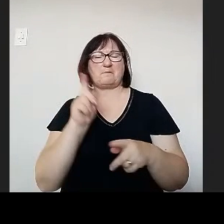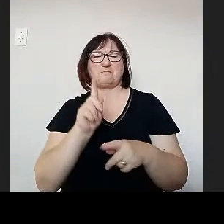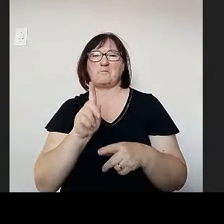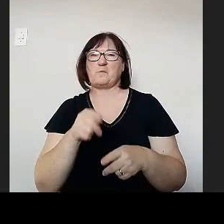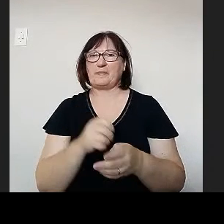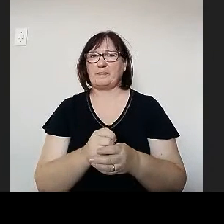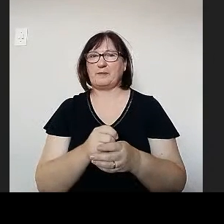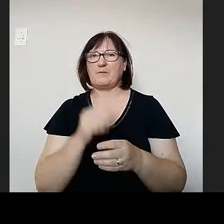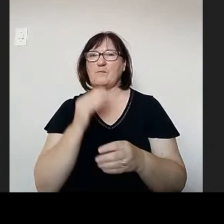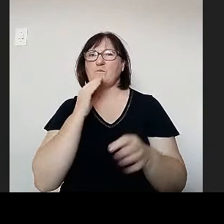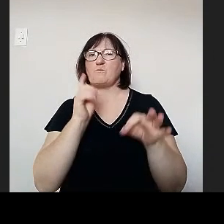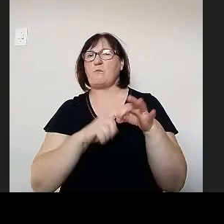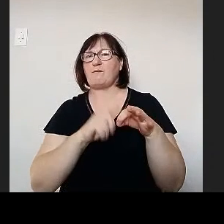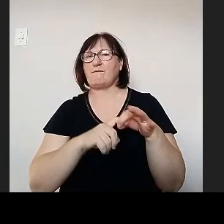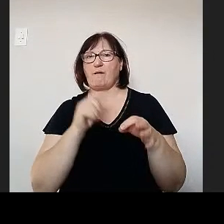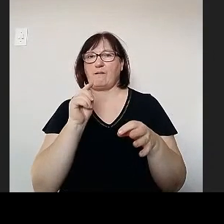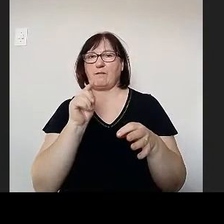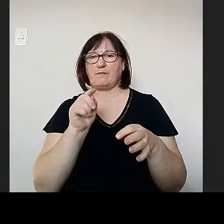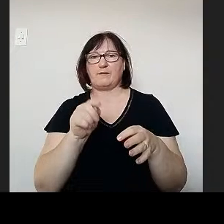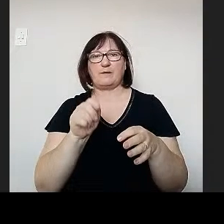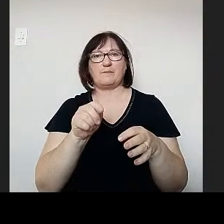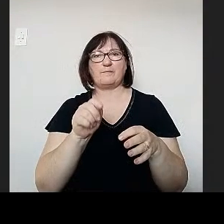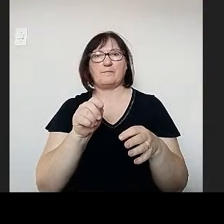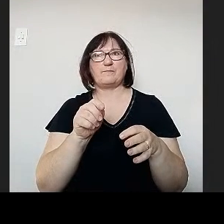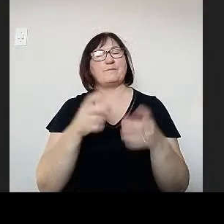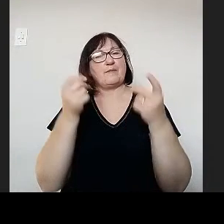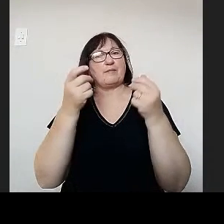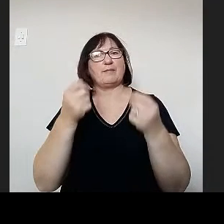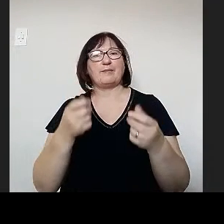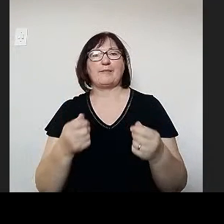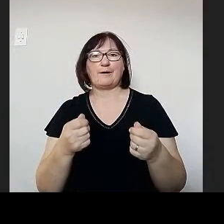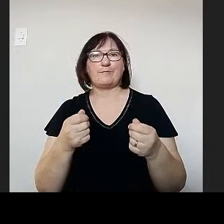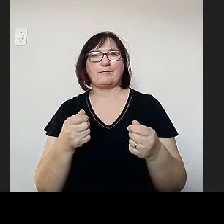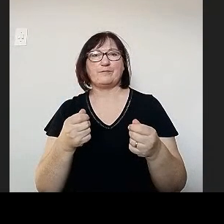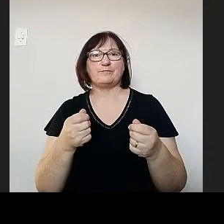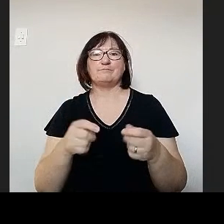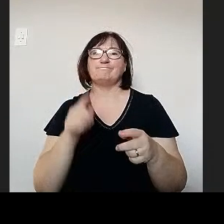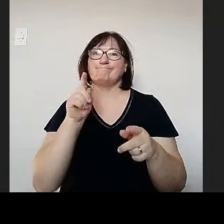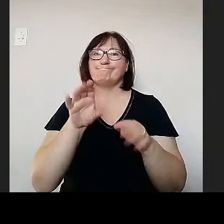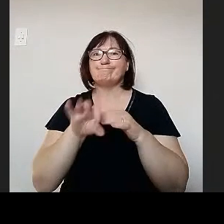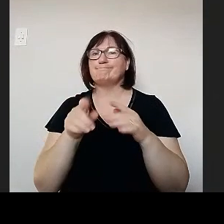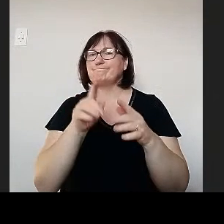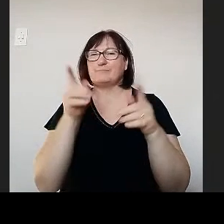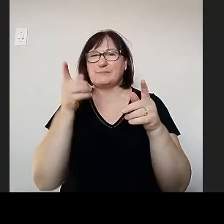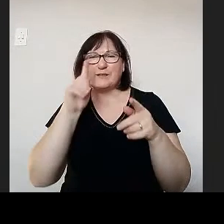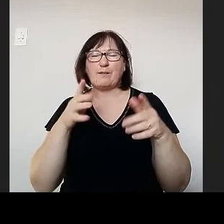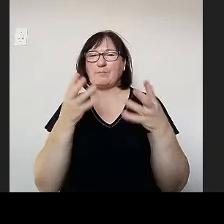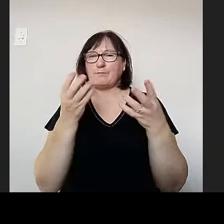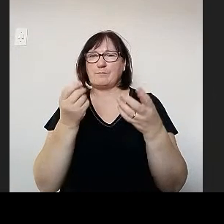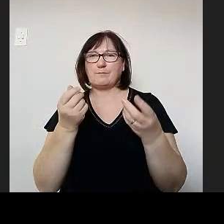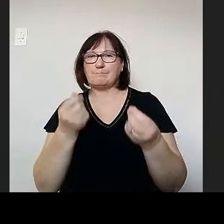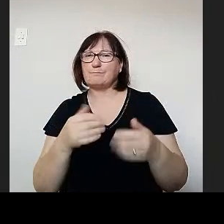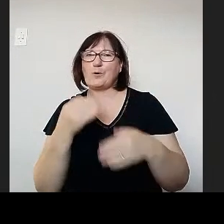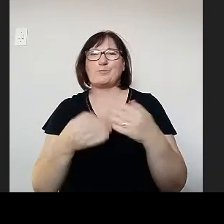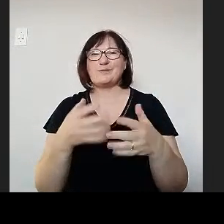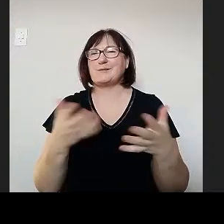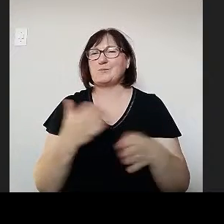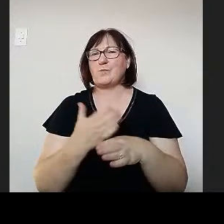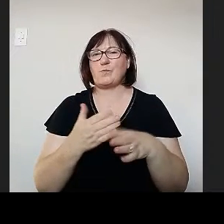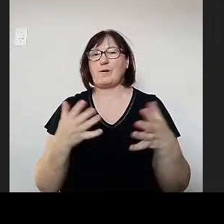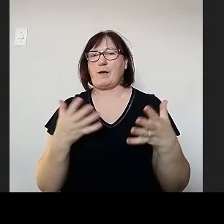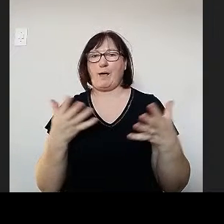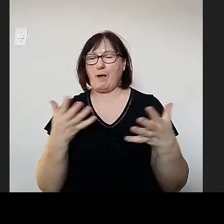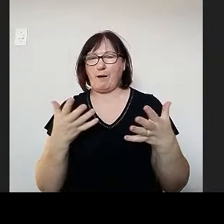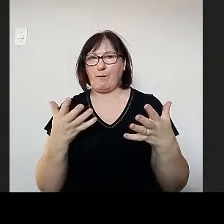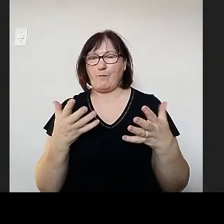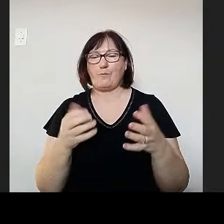qualifies to apply for a tariff determination? Perhaps how does a trader even go about making an application for a tariff determination in the